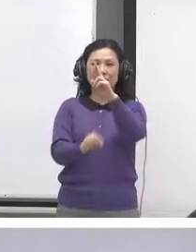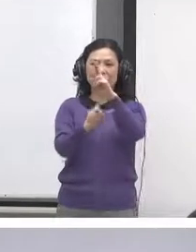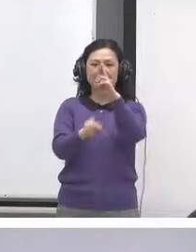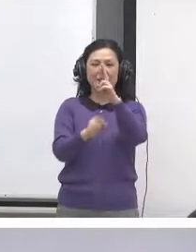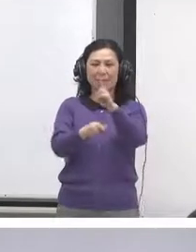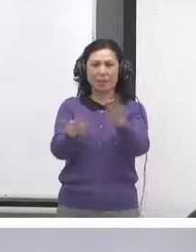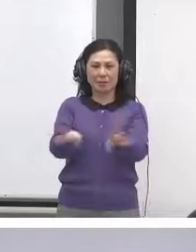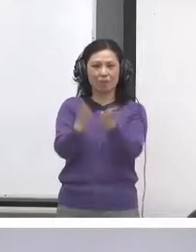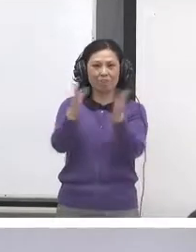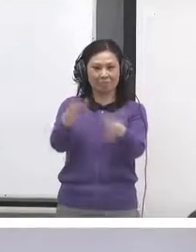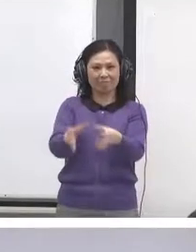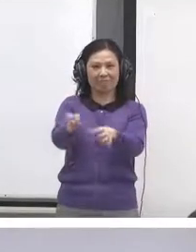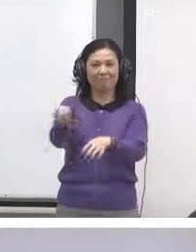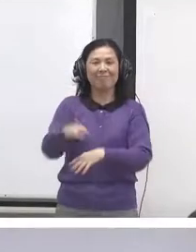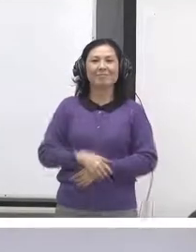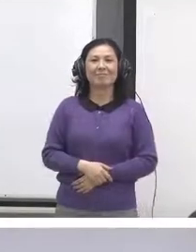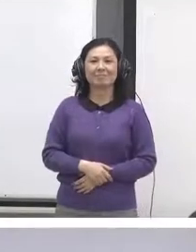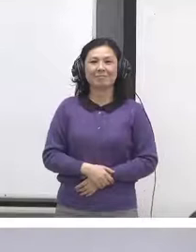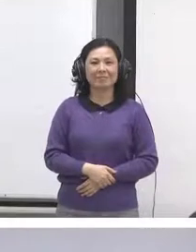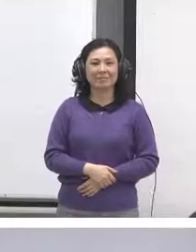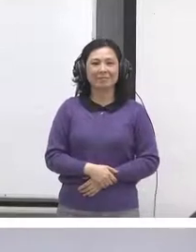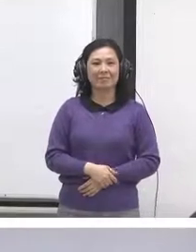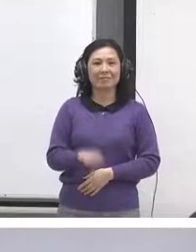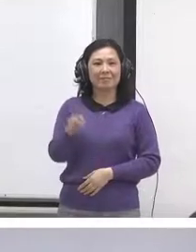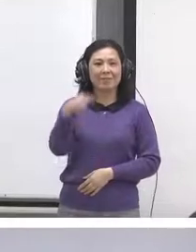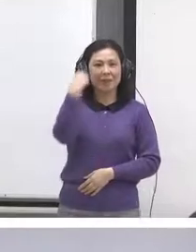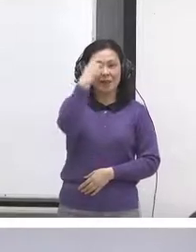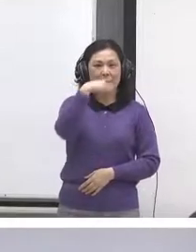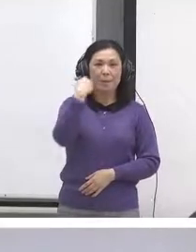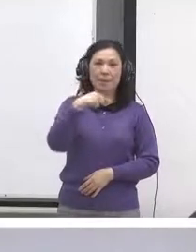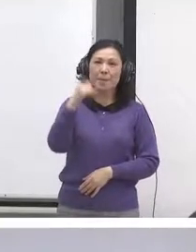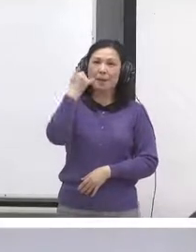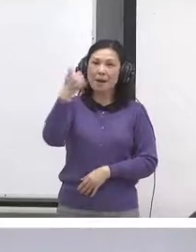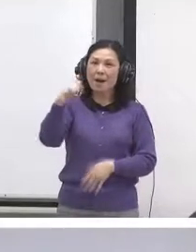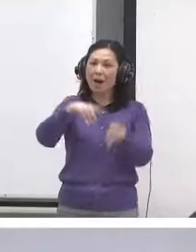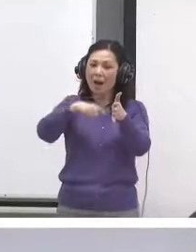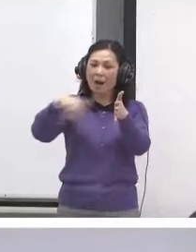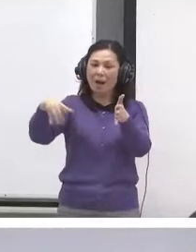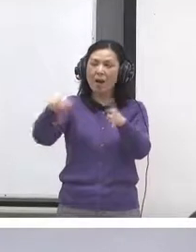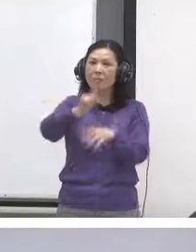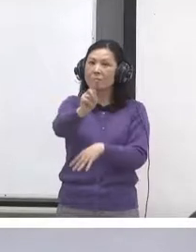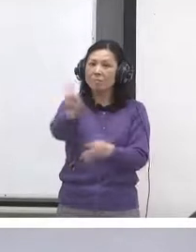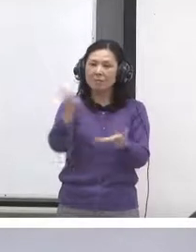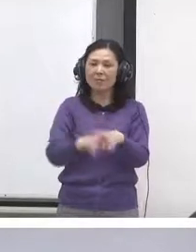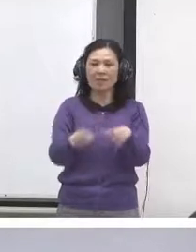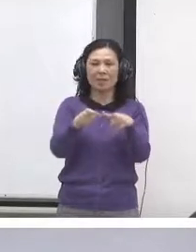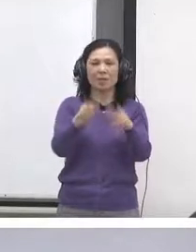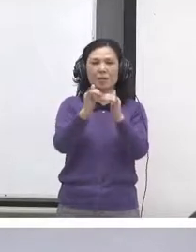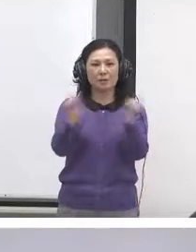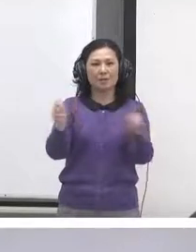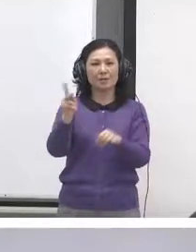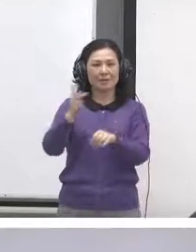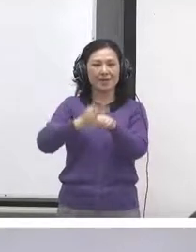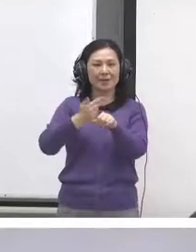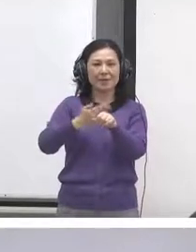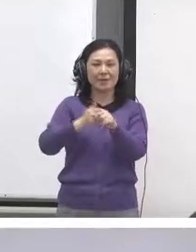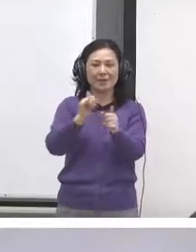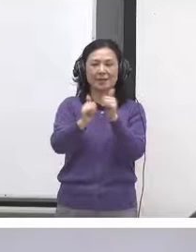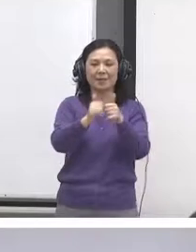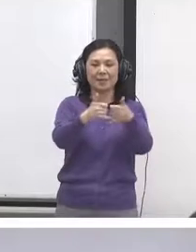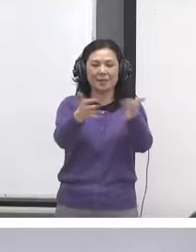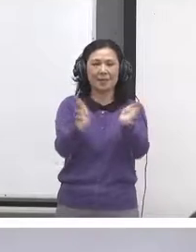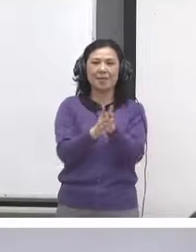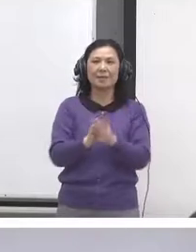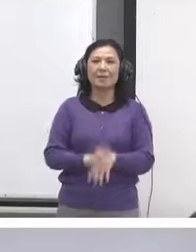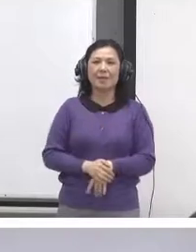2018. So what's it Facing the Ocean?It's civic community members from four major area